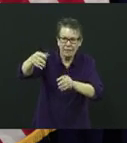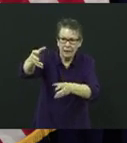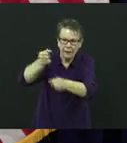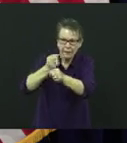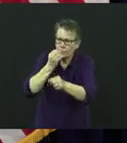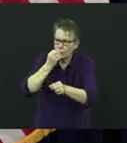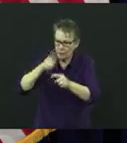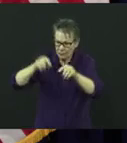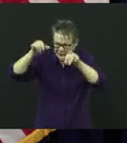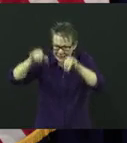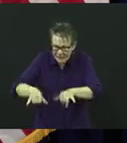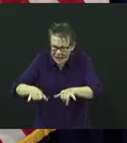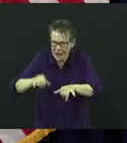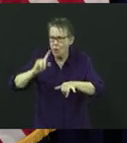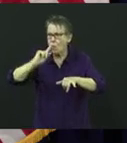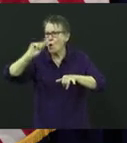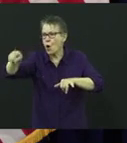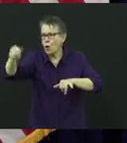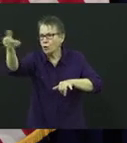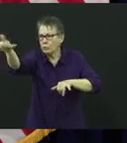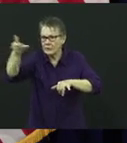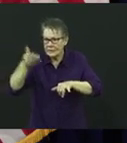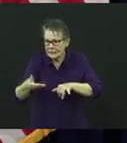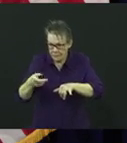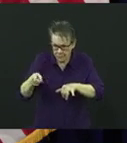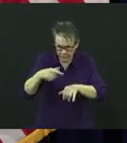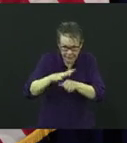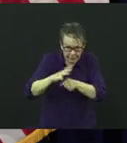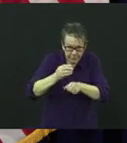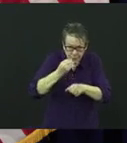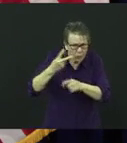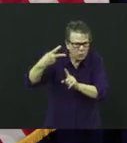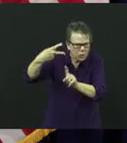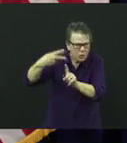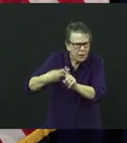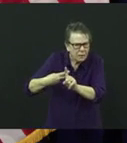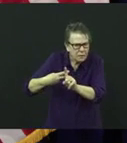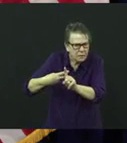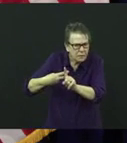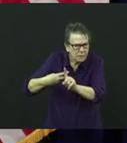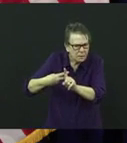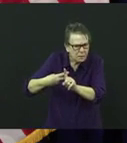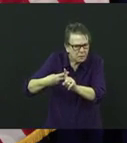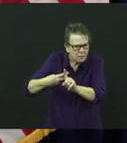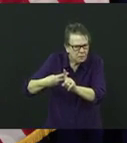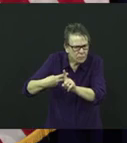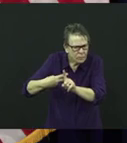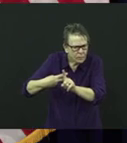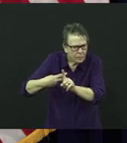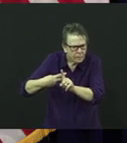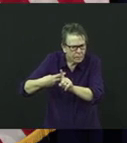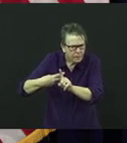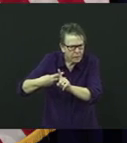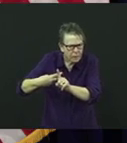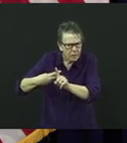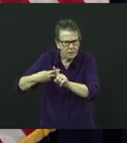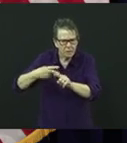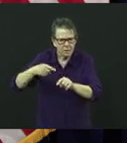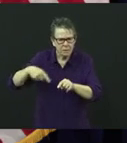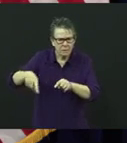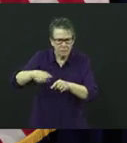Given Executive Order 108, do you support municipalities taking measures such as this? And from a governance standpoint